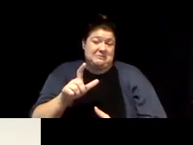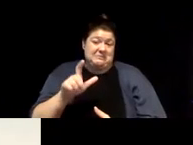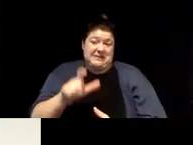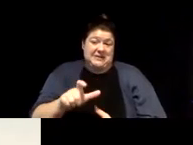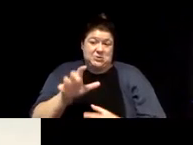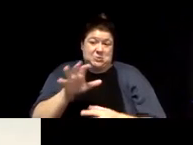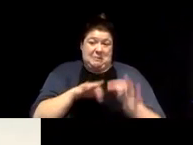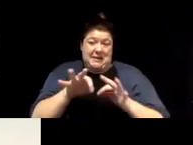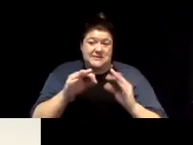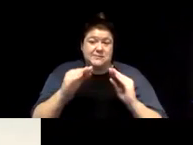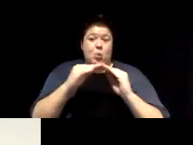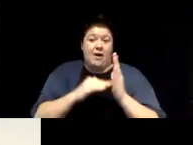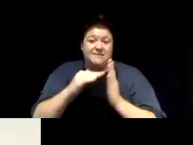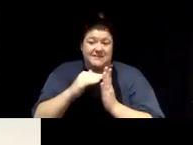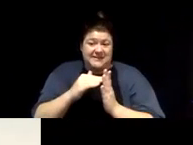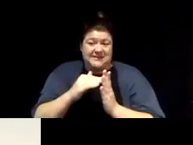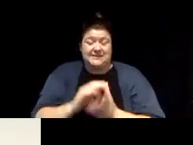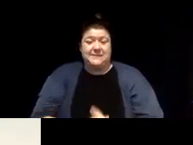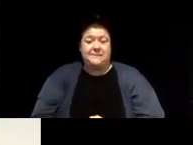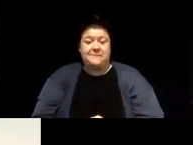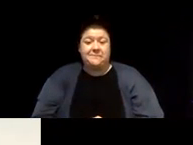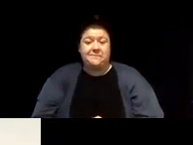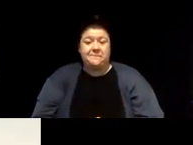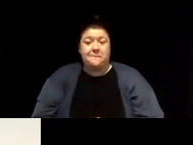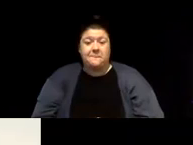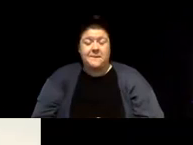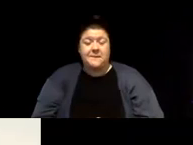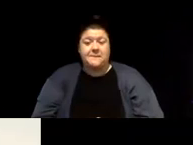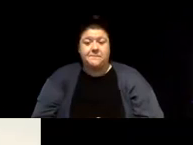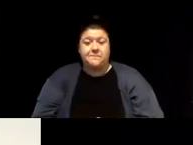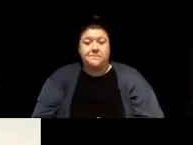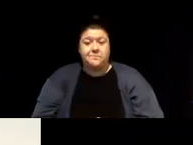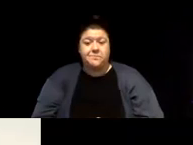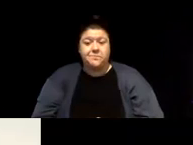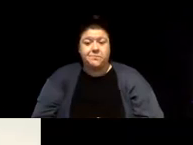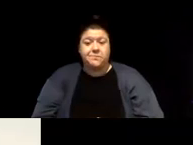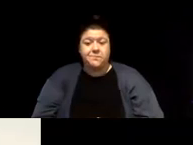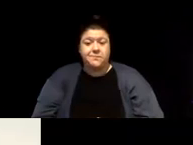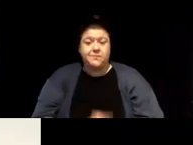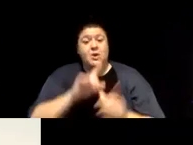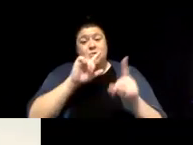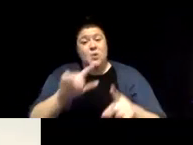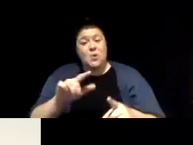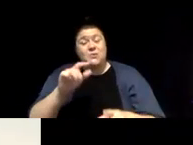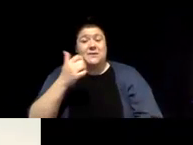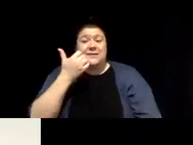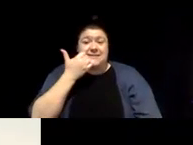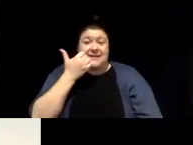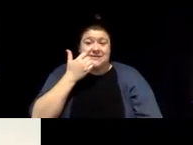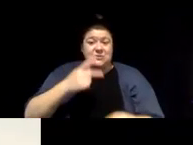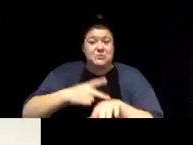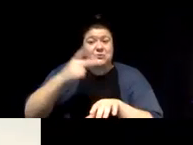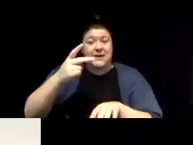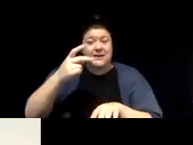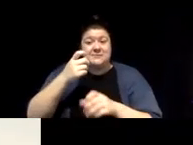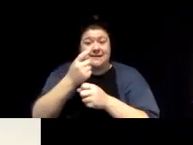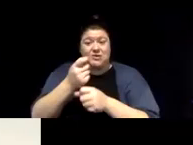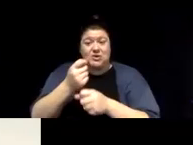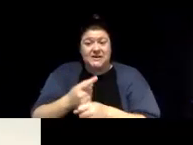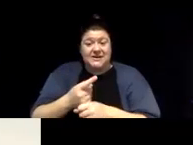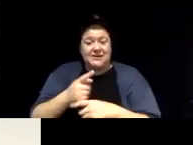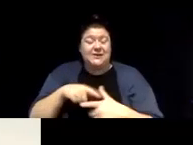your teeth, you're reinfecting yourself, okay? Go to the dentist twice a year to get your teeth cleaned and